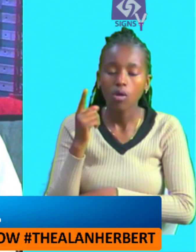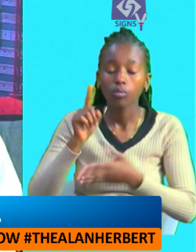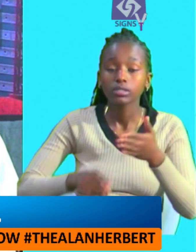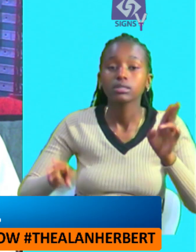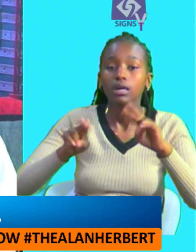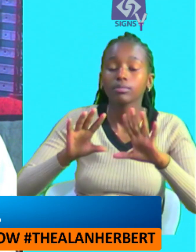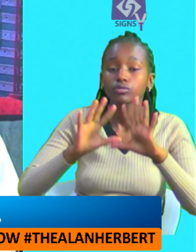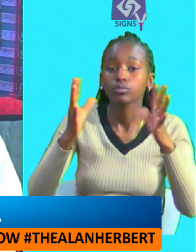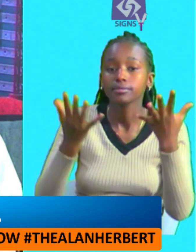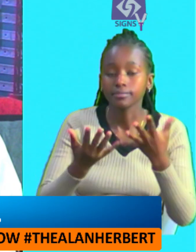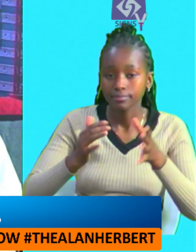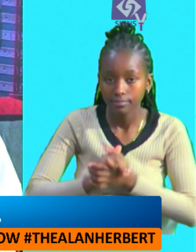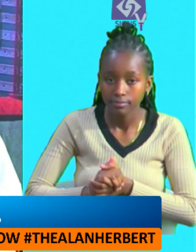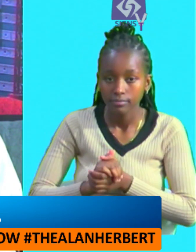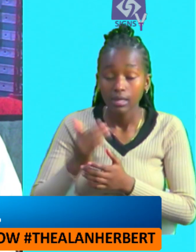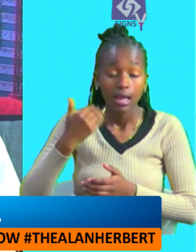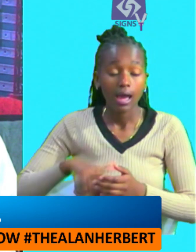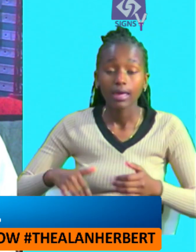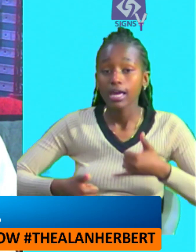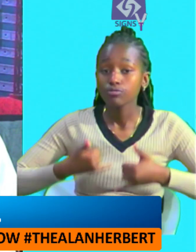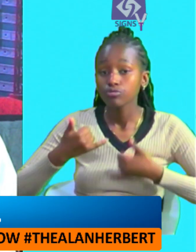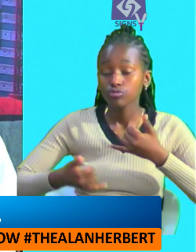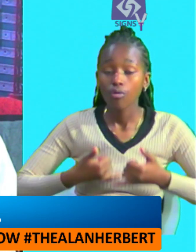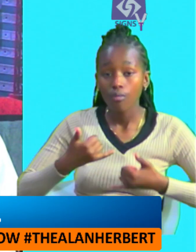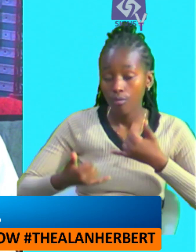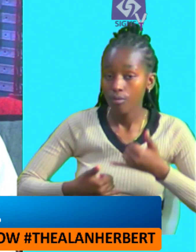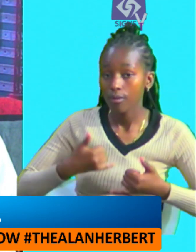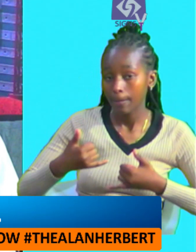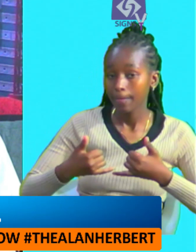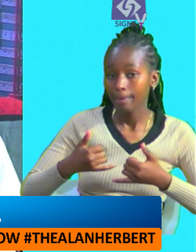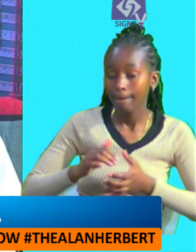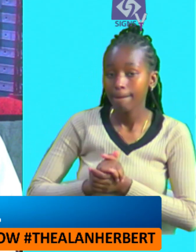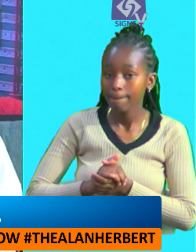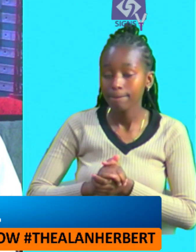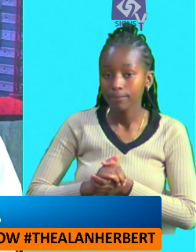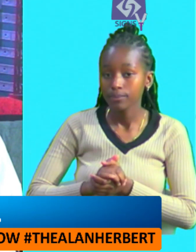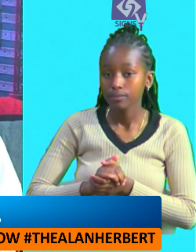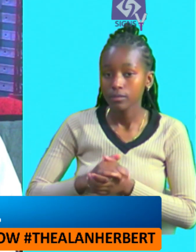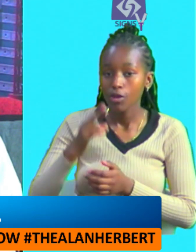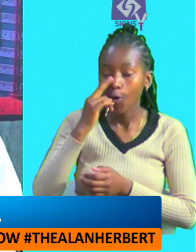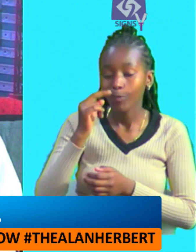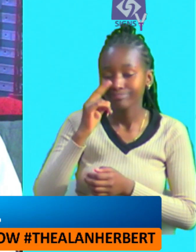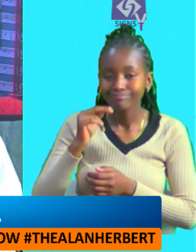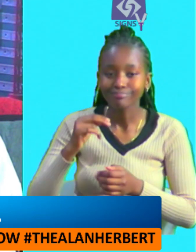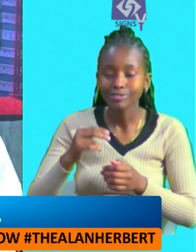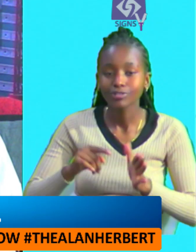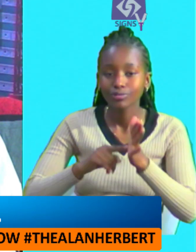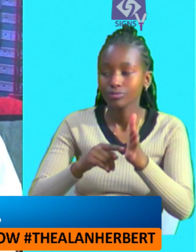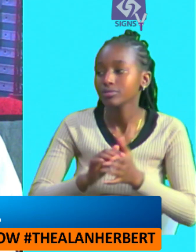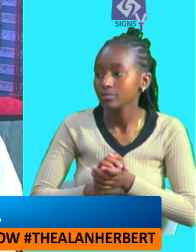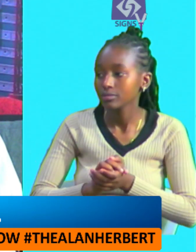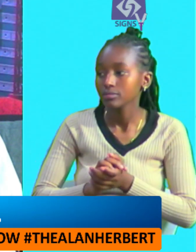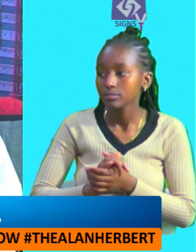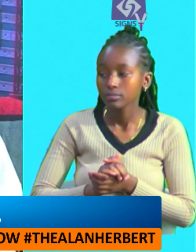hacked the systems for the Winter Olympics because they knew, the world knew that North Korea is the only country that could do